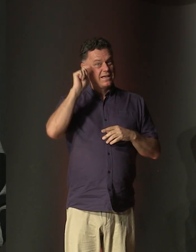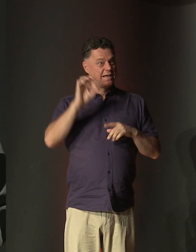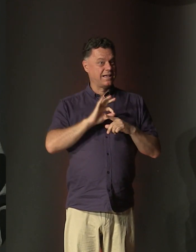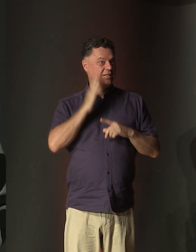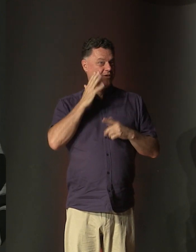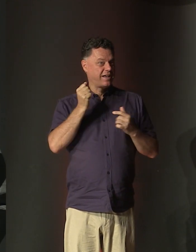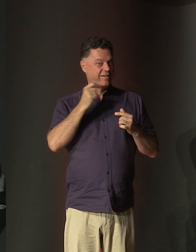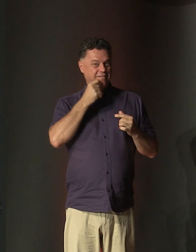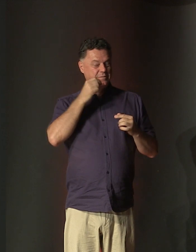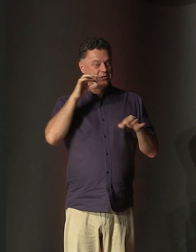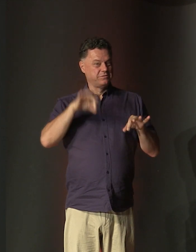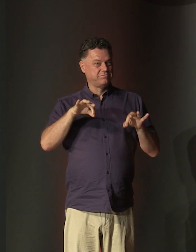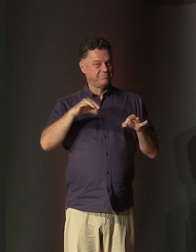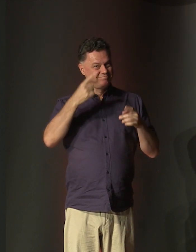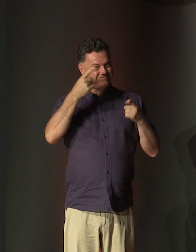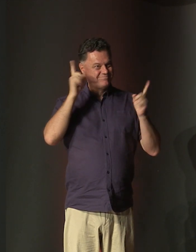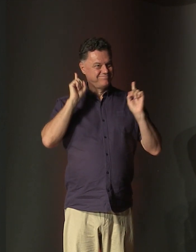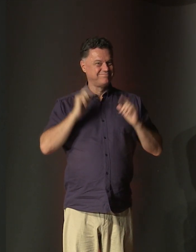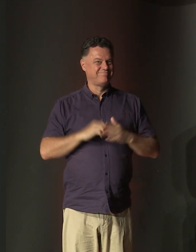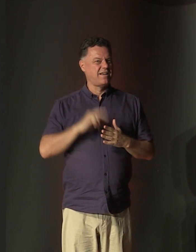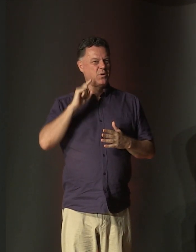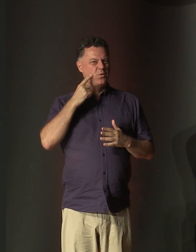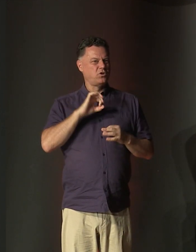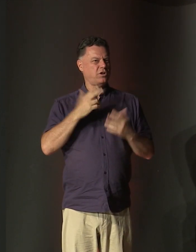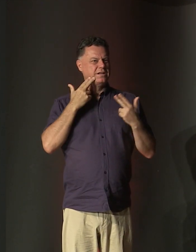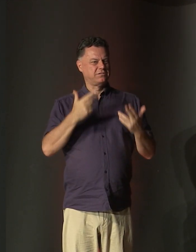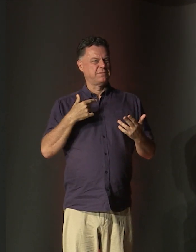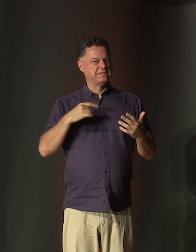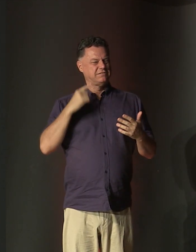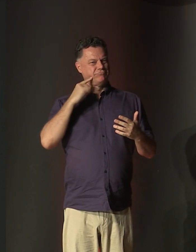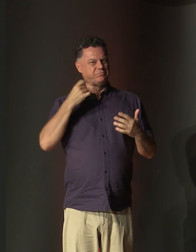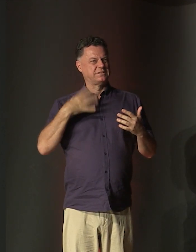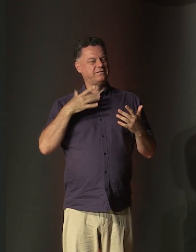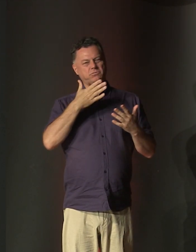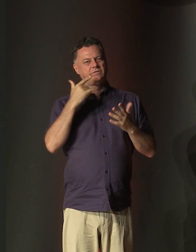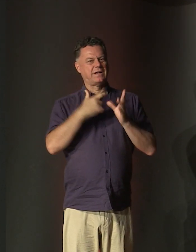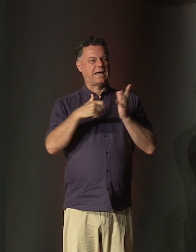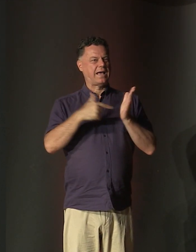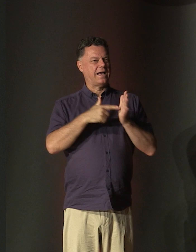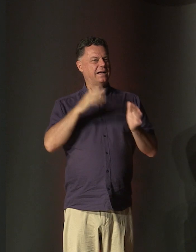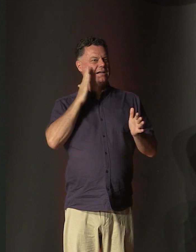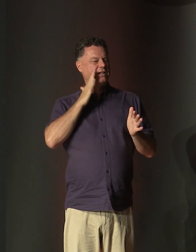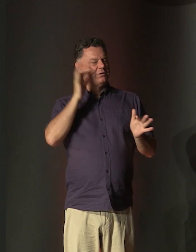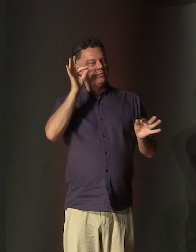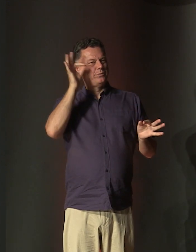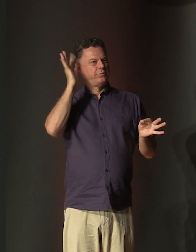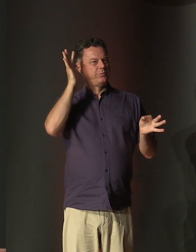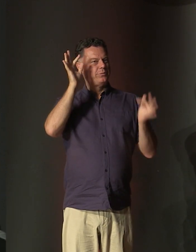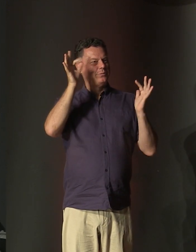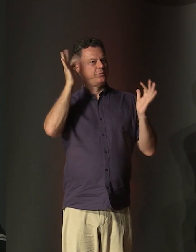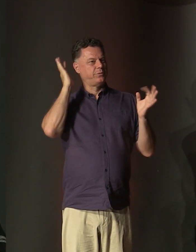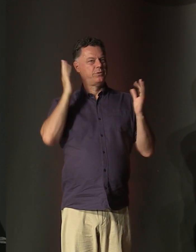hair. This is actually a deliberate, and I would say, an artful collaboration with